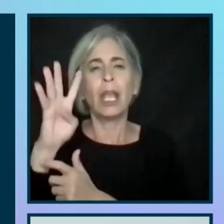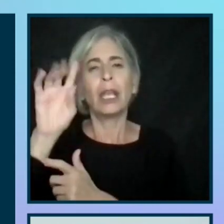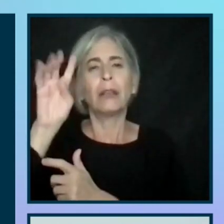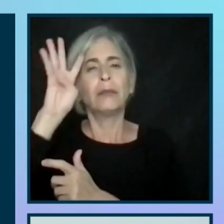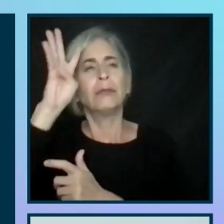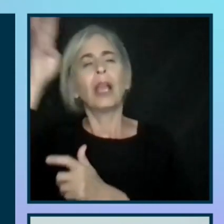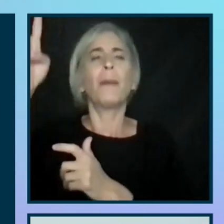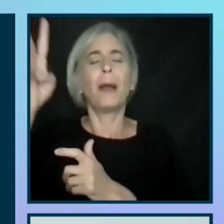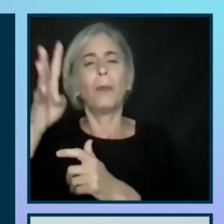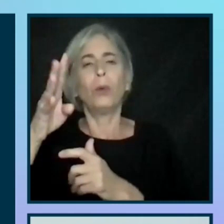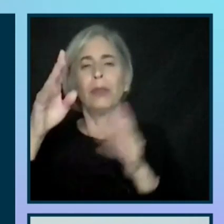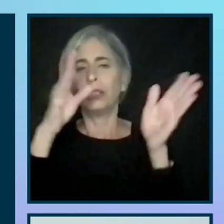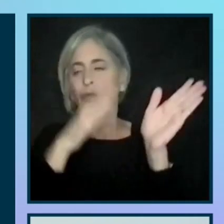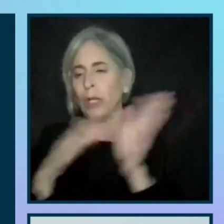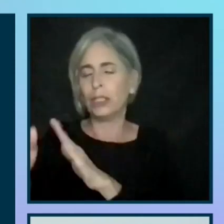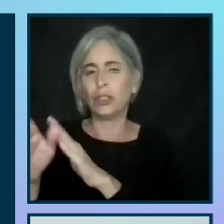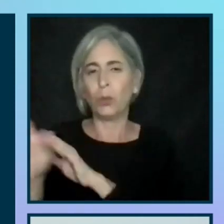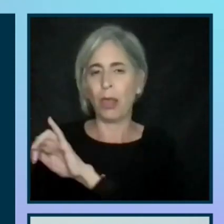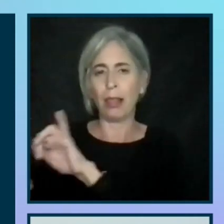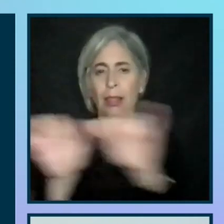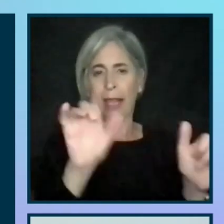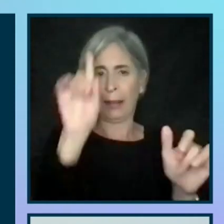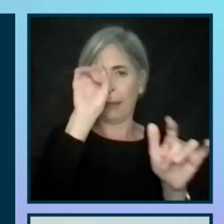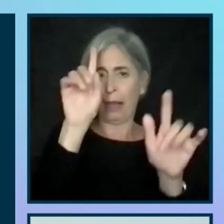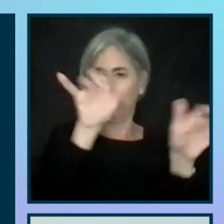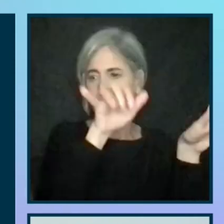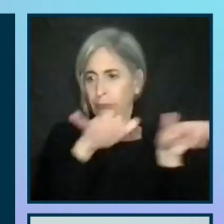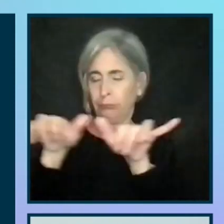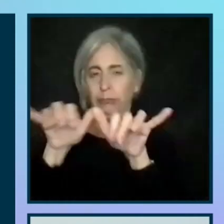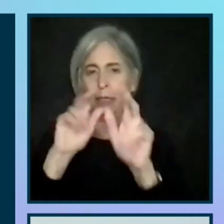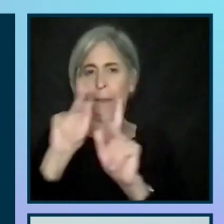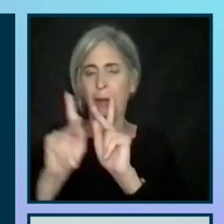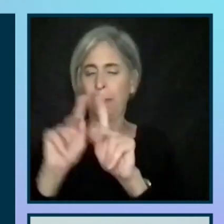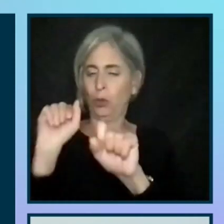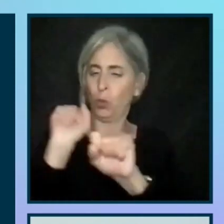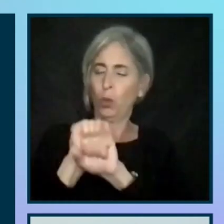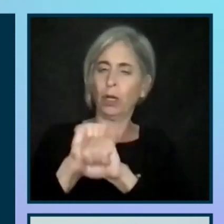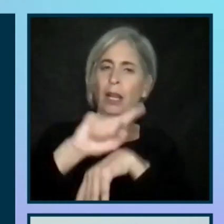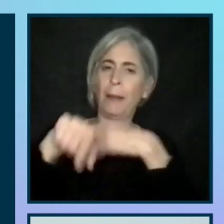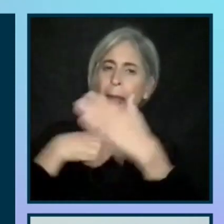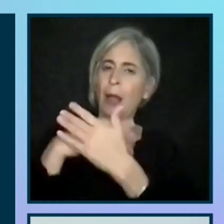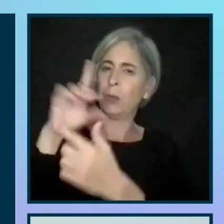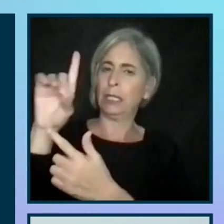to enable like-minded people to come together to work on accessibility.